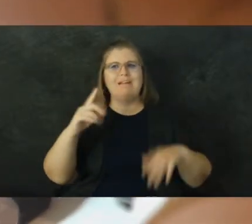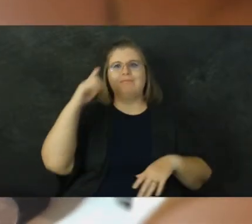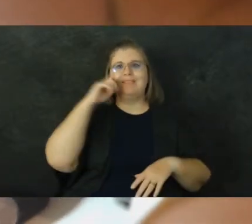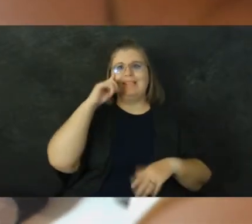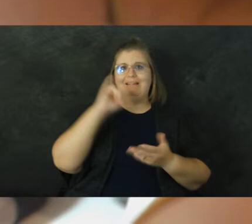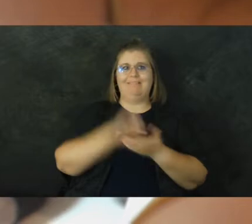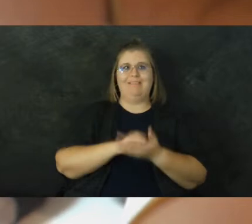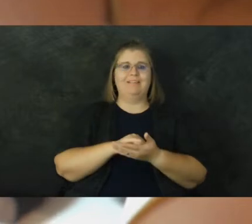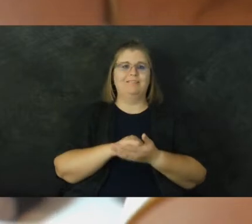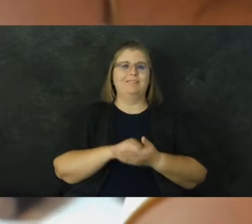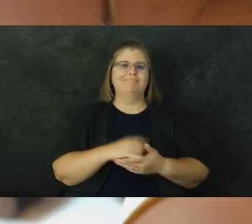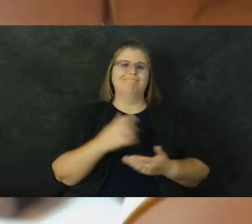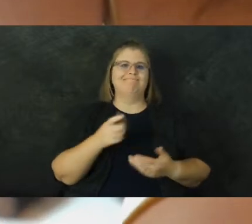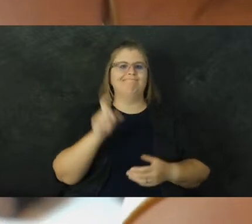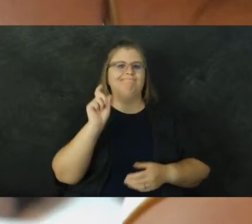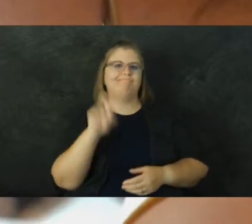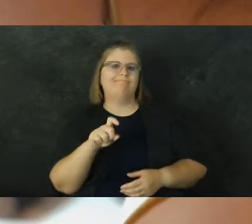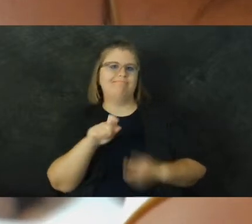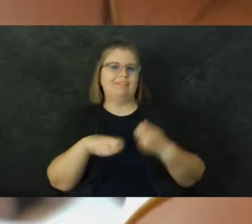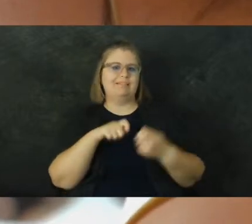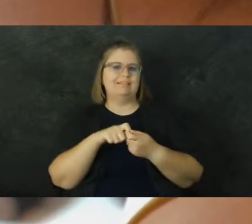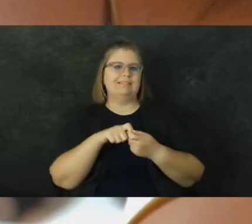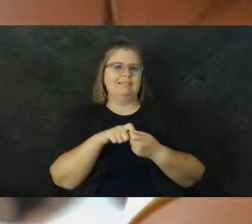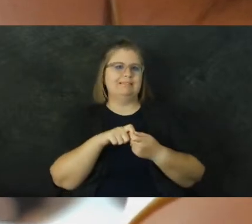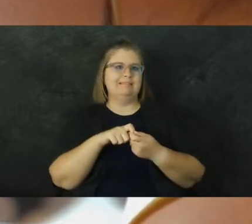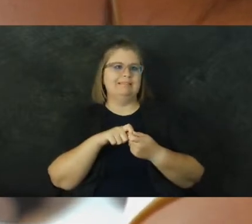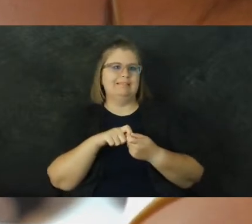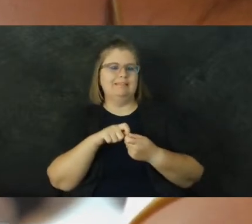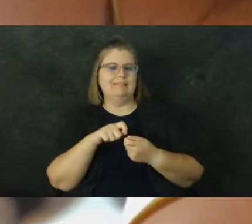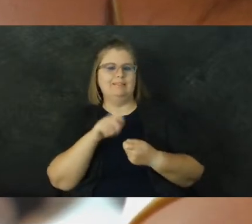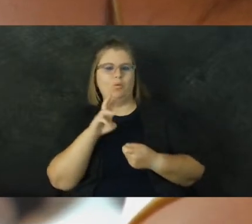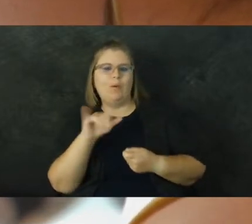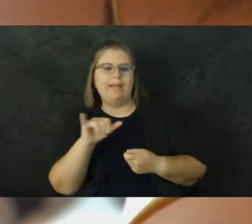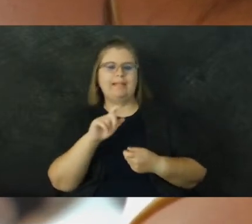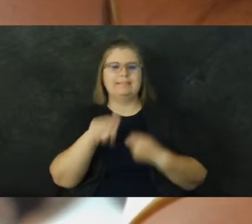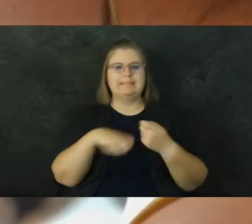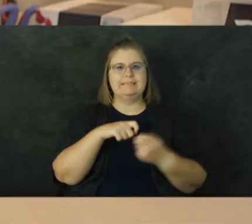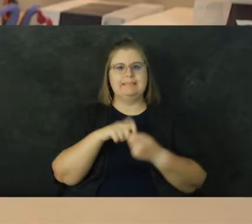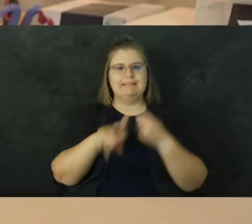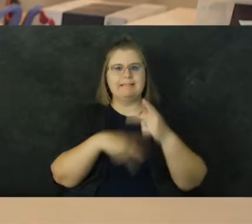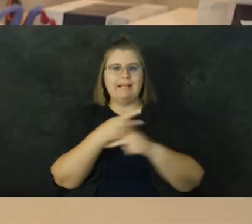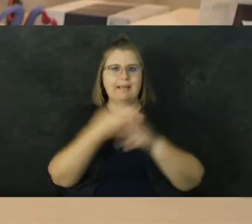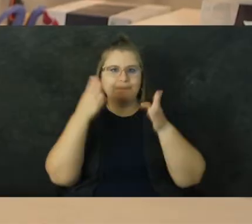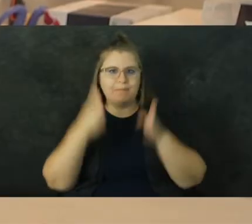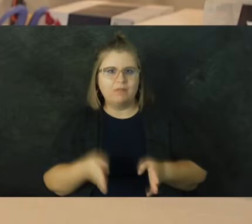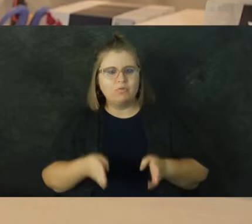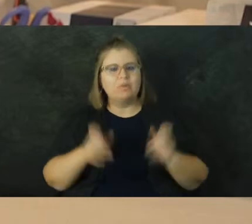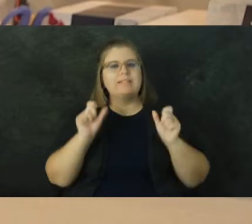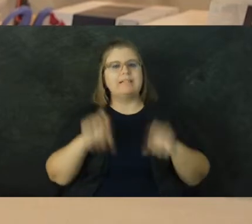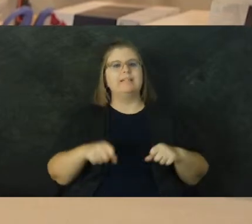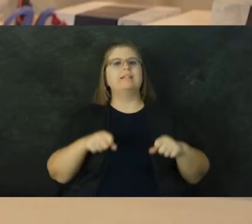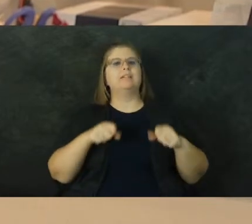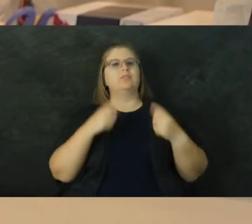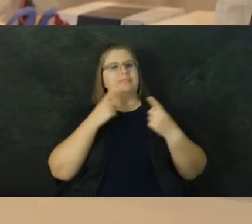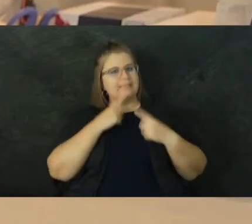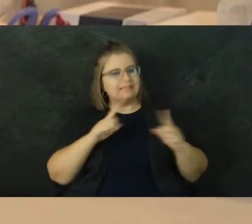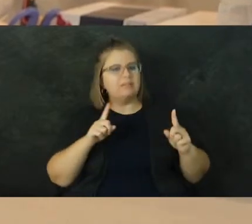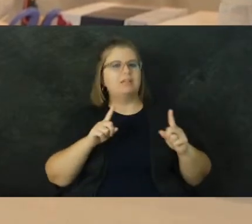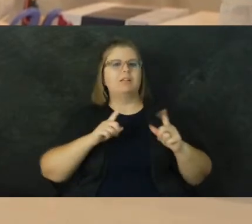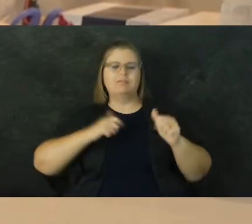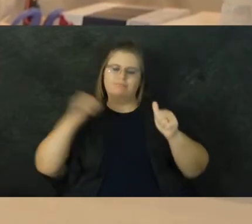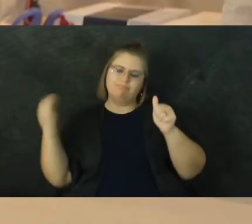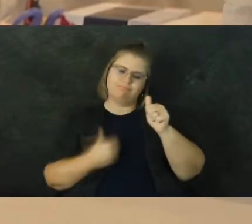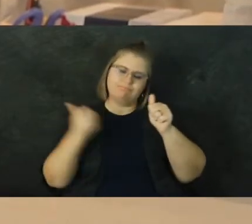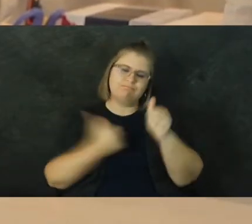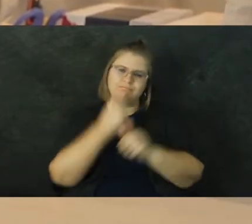up with that notion that you have to be a certain type of way or be a certain type of person to be